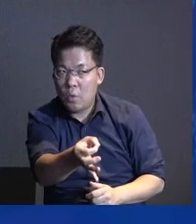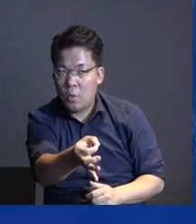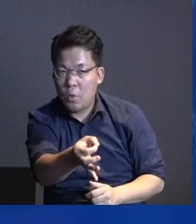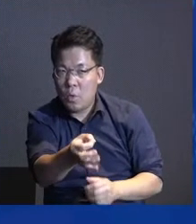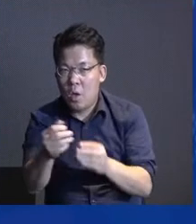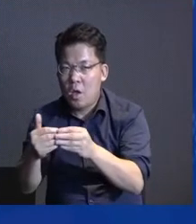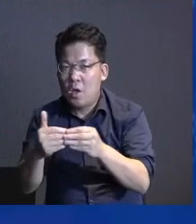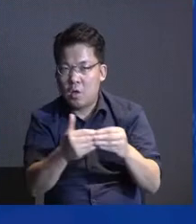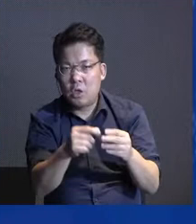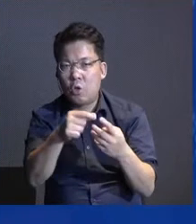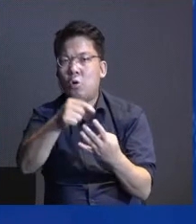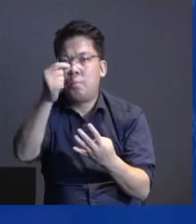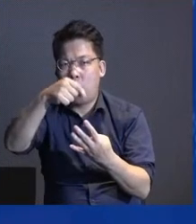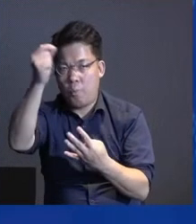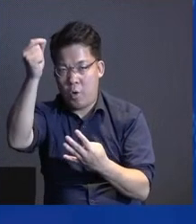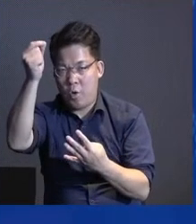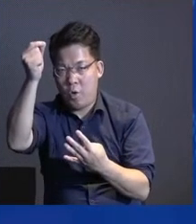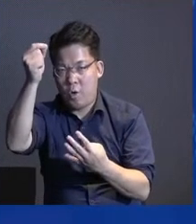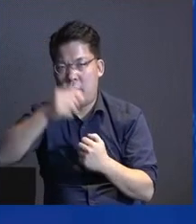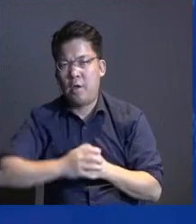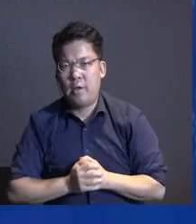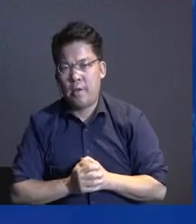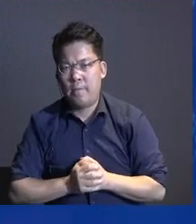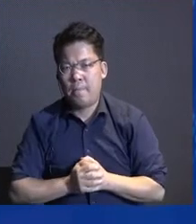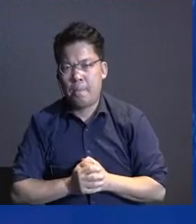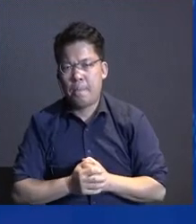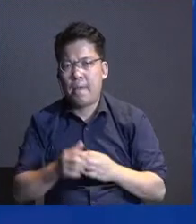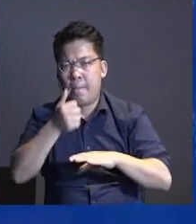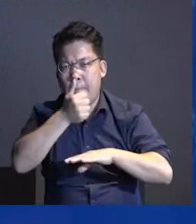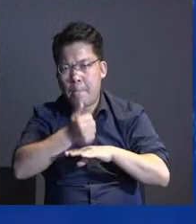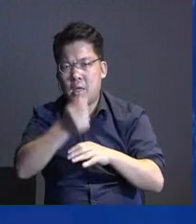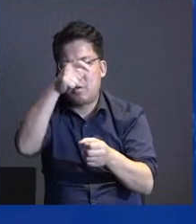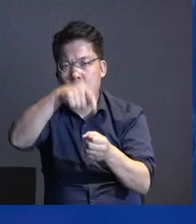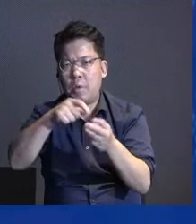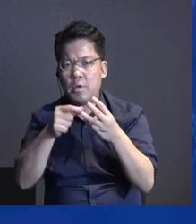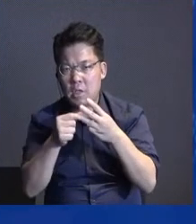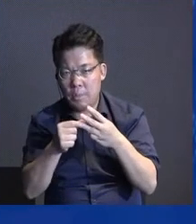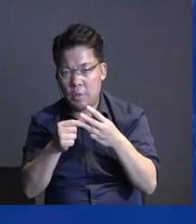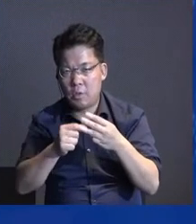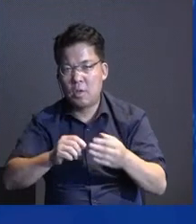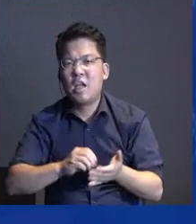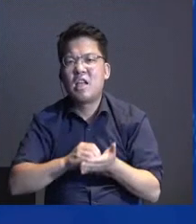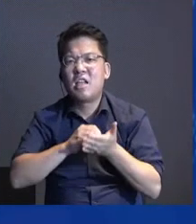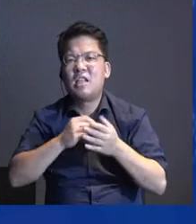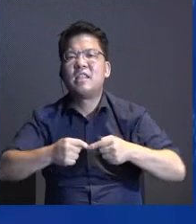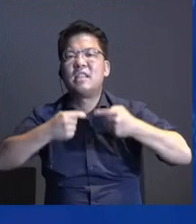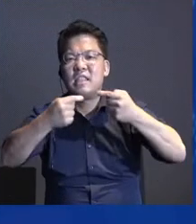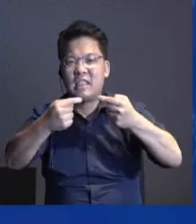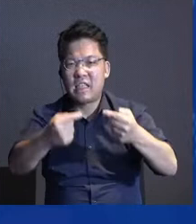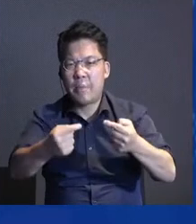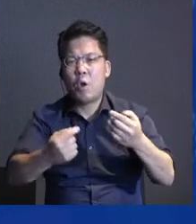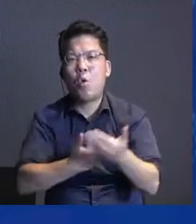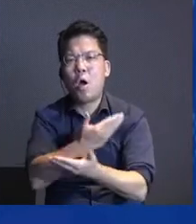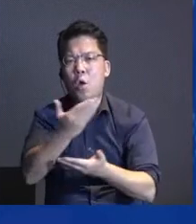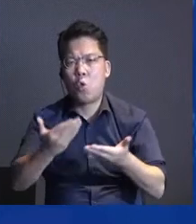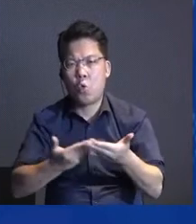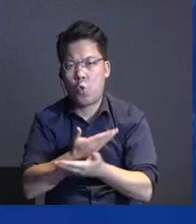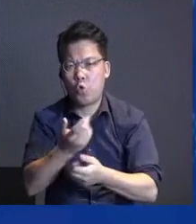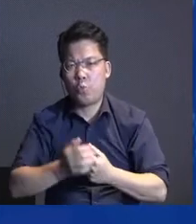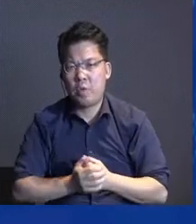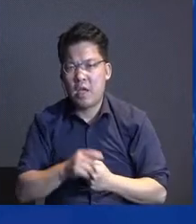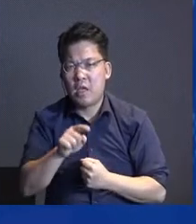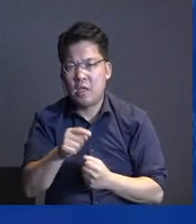The last goal is participation and sharing. For that, we support older people to participate